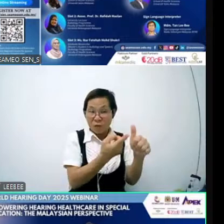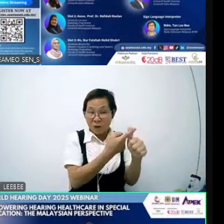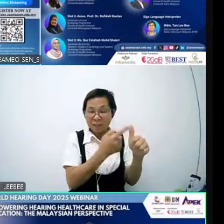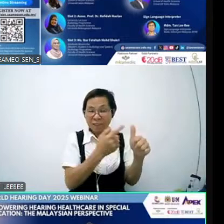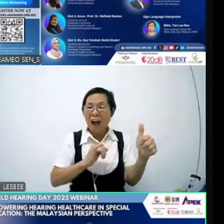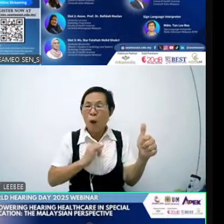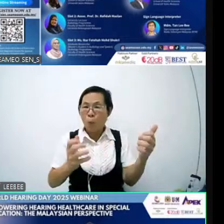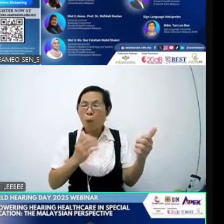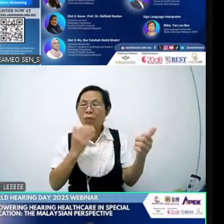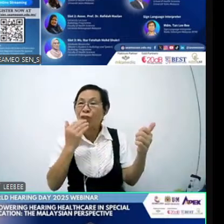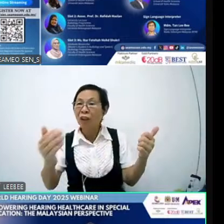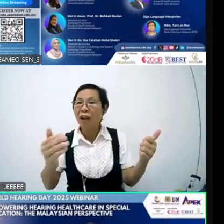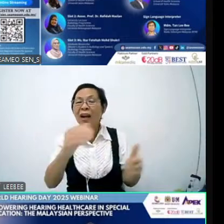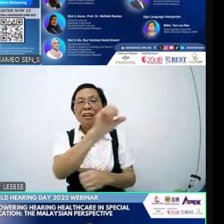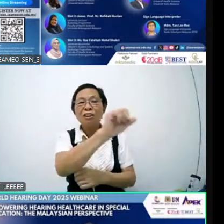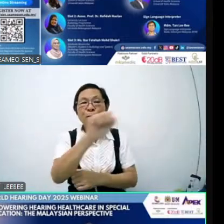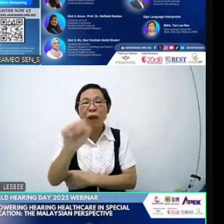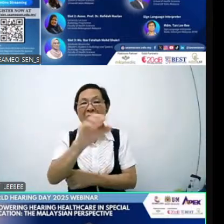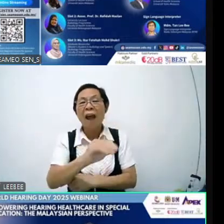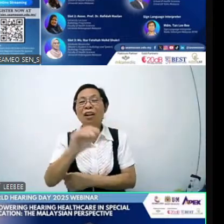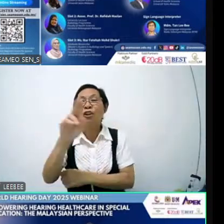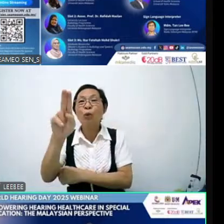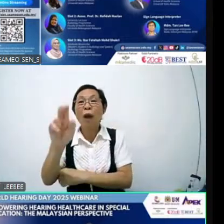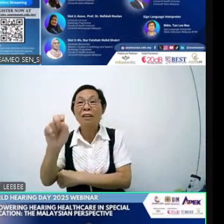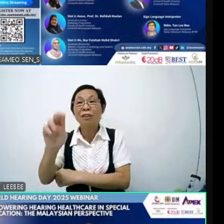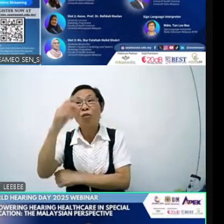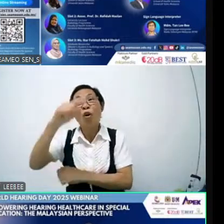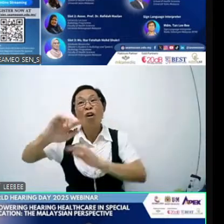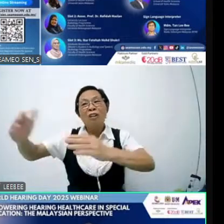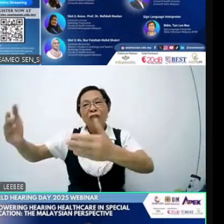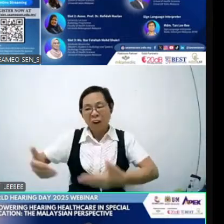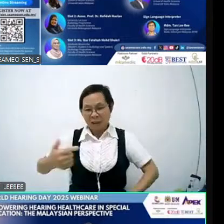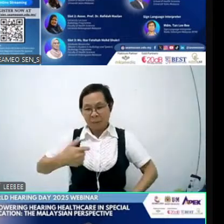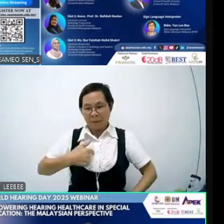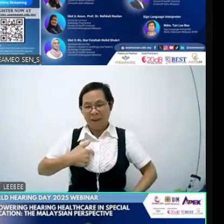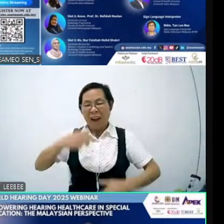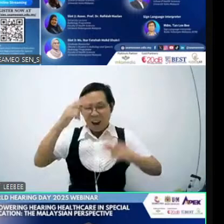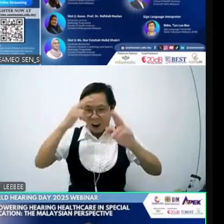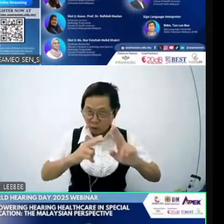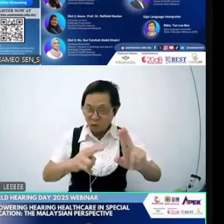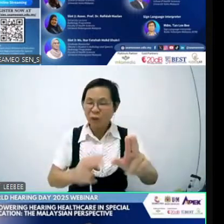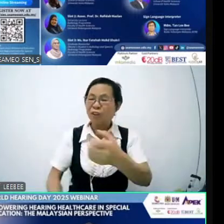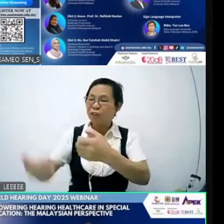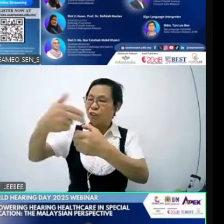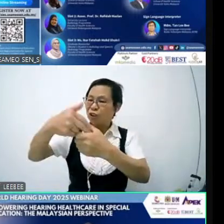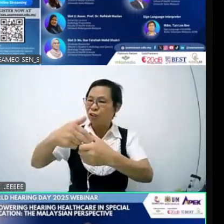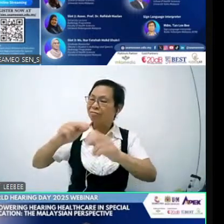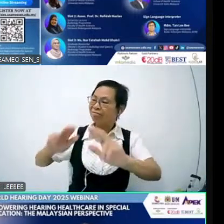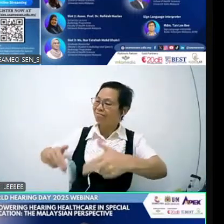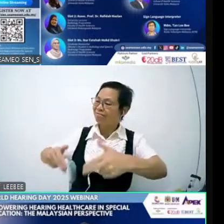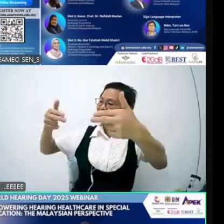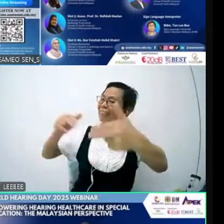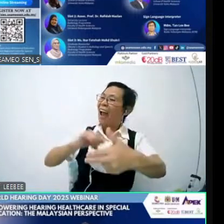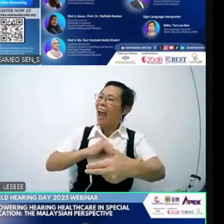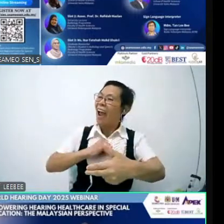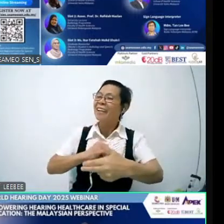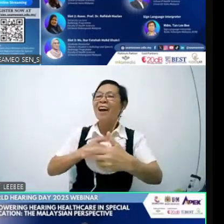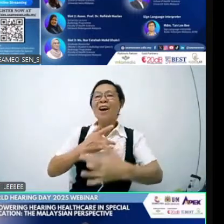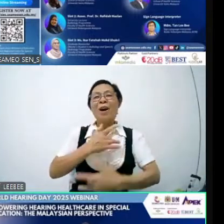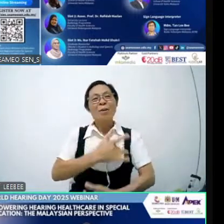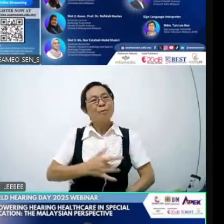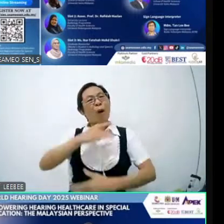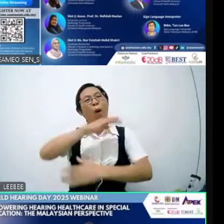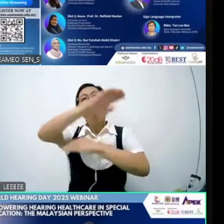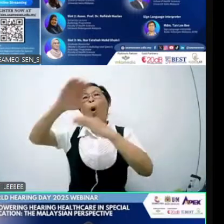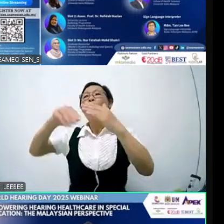thank SEAMEO SEN and USM for this invitation. It is an honor to be part of this webinar, and I appreciate all of